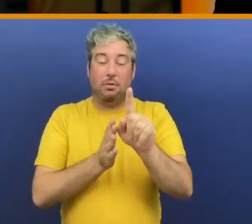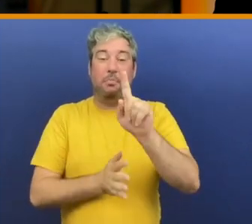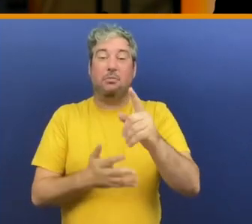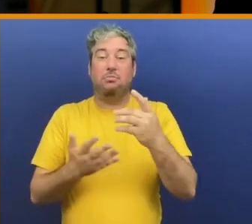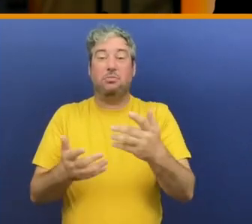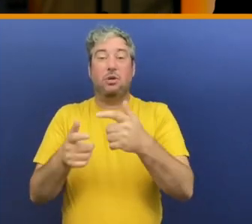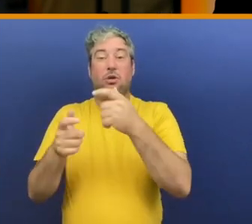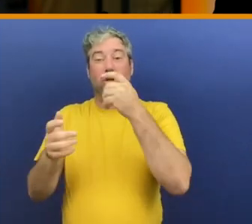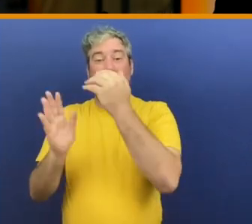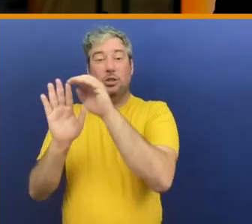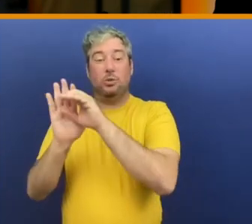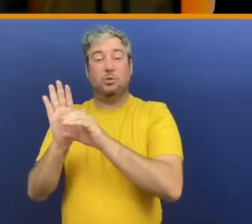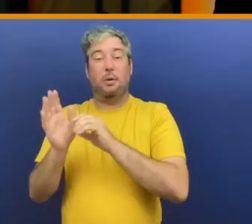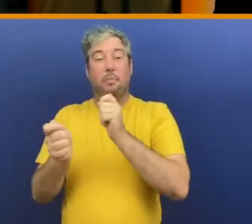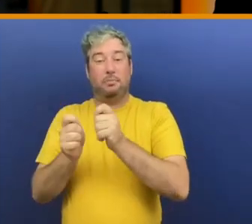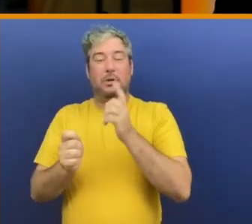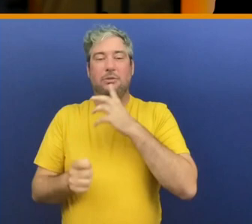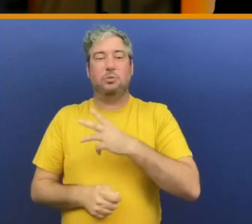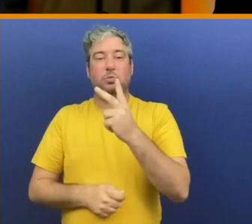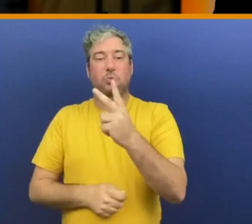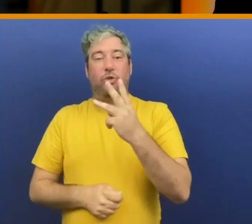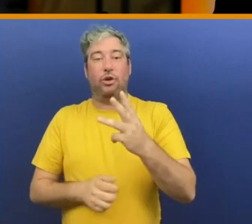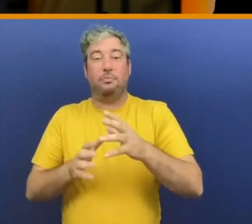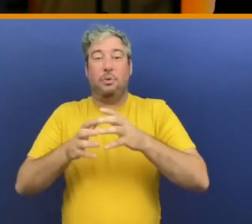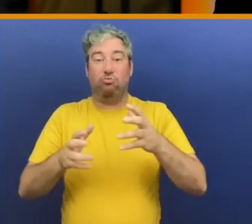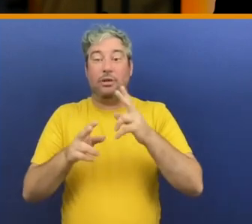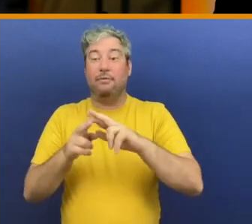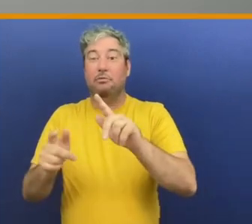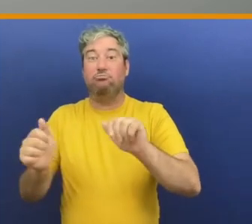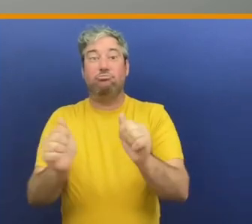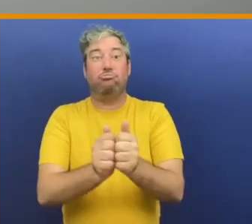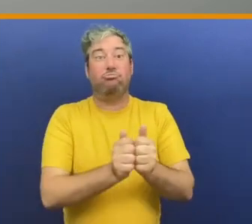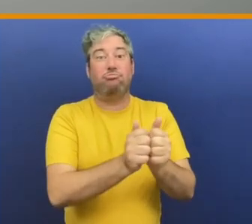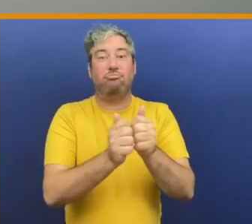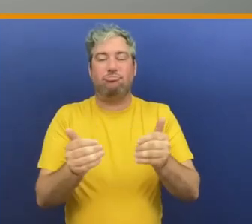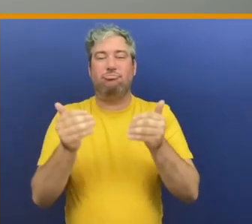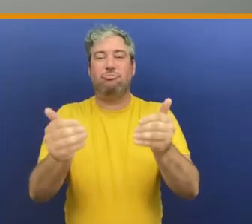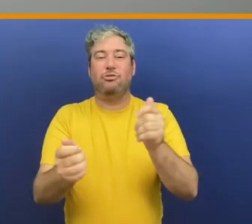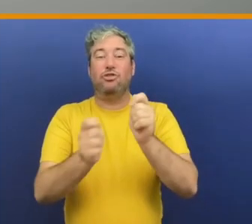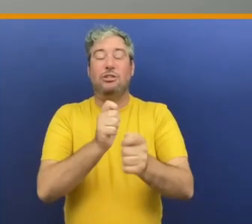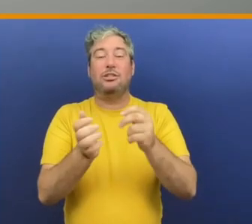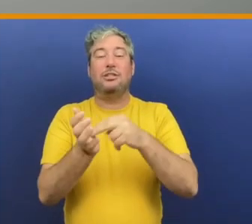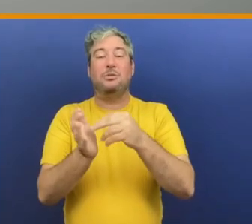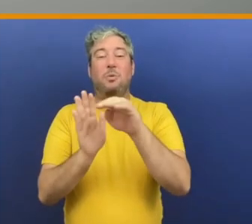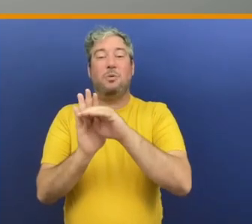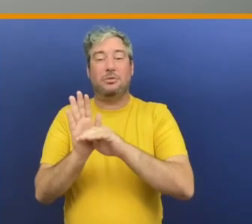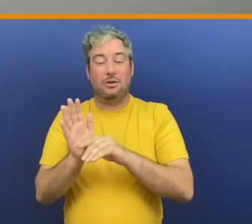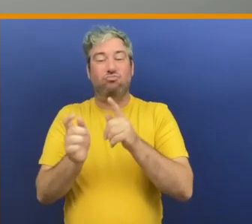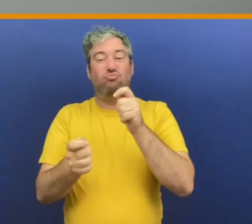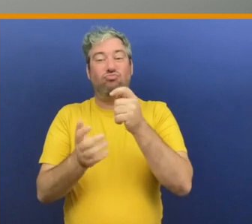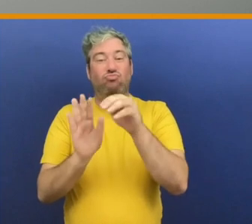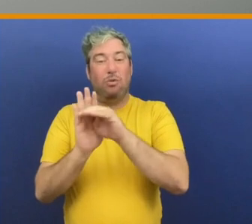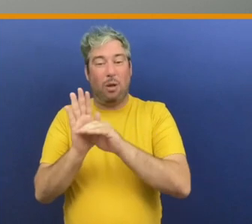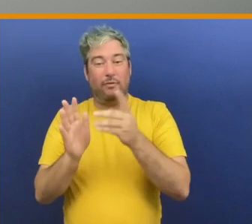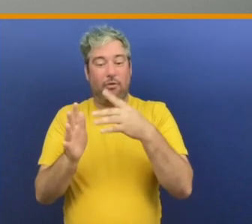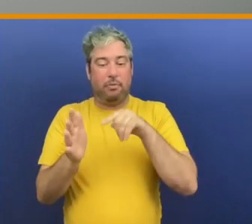to change the standing orders and regulations which flow from that decision. So can I ask Prubery to stand